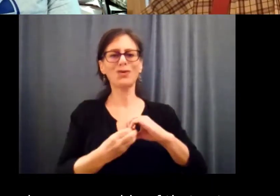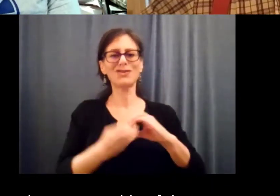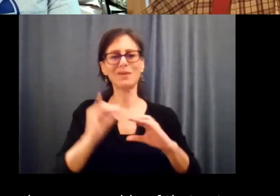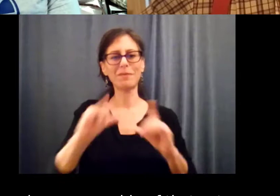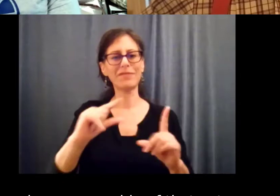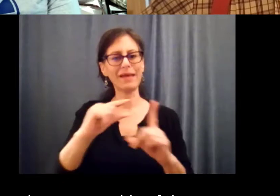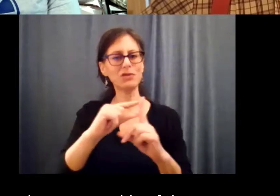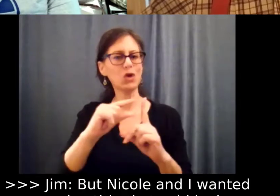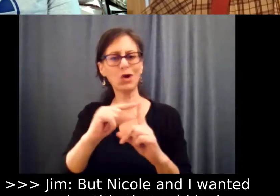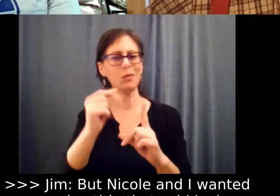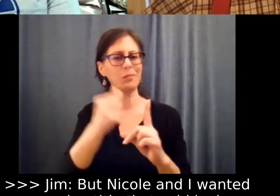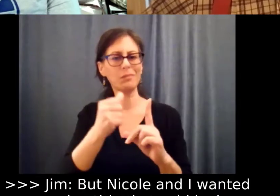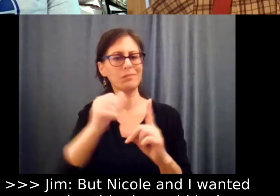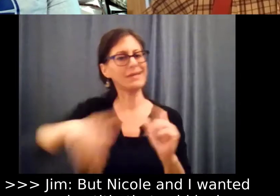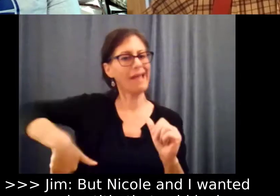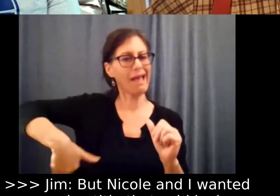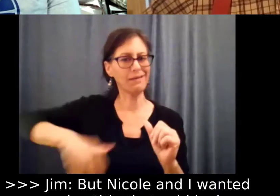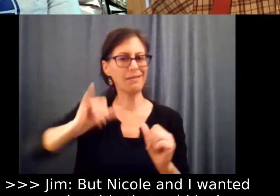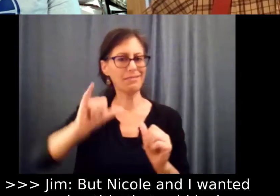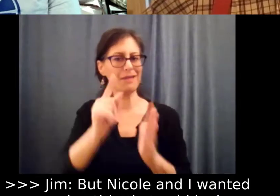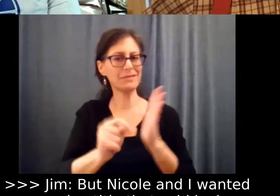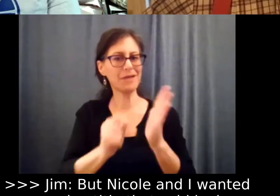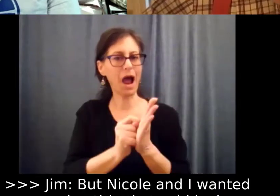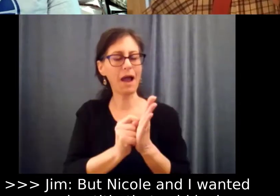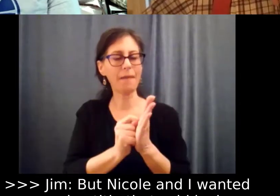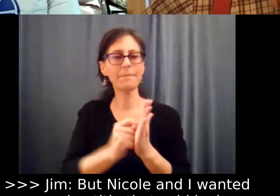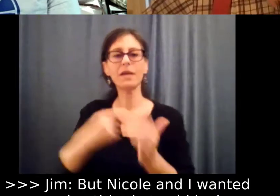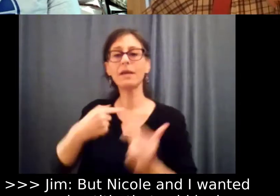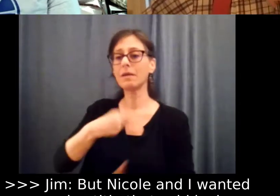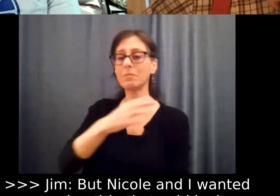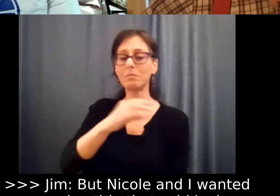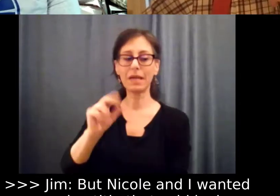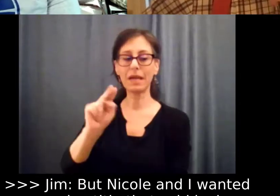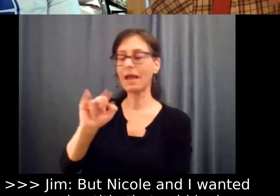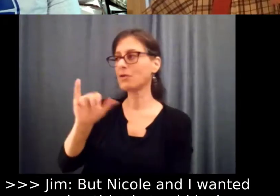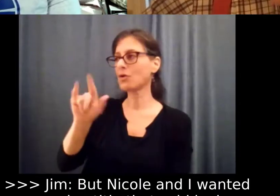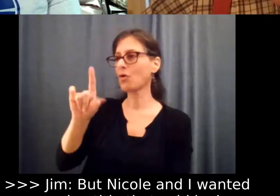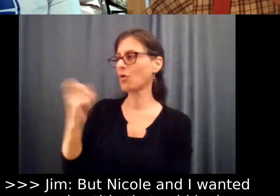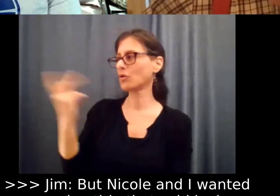that yet. But Nicole and I wanted a real edgy